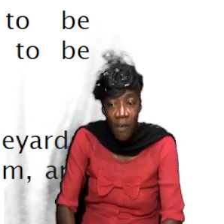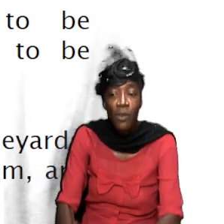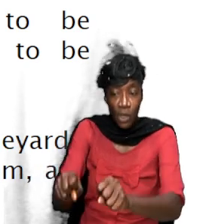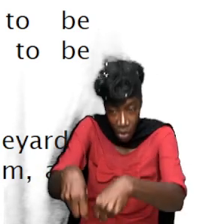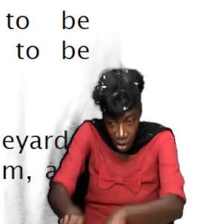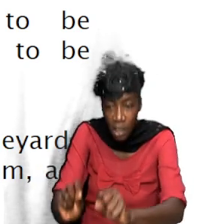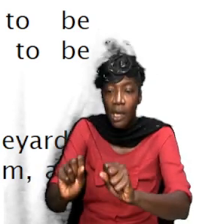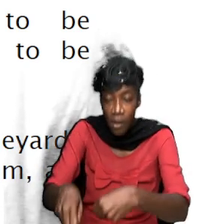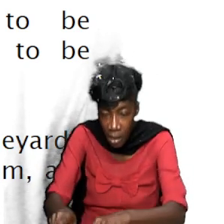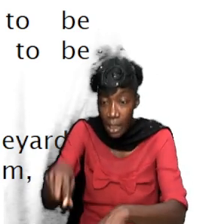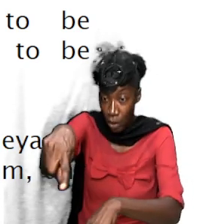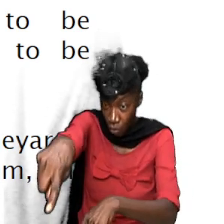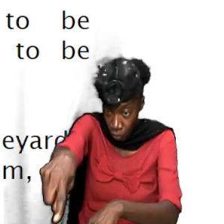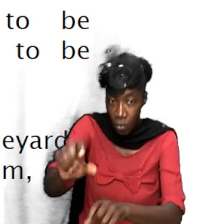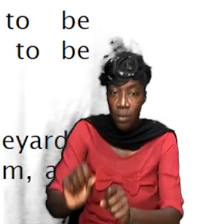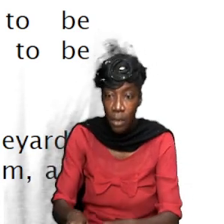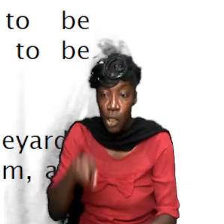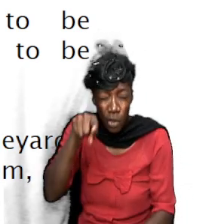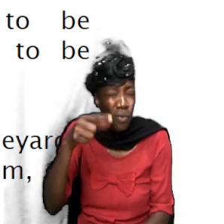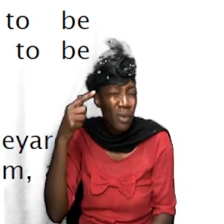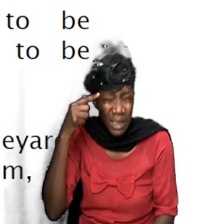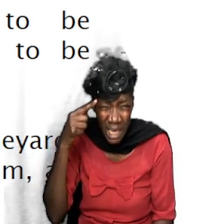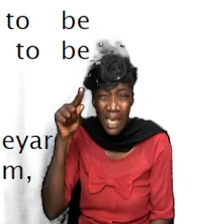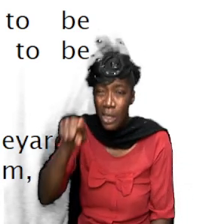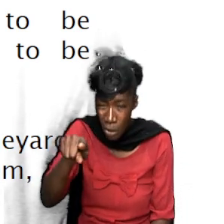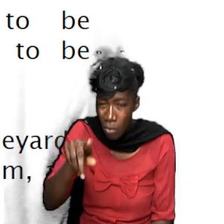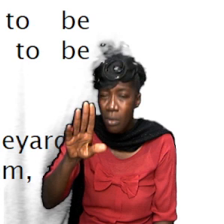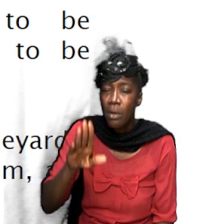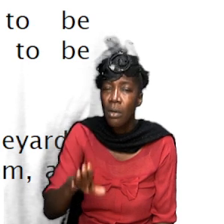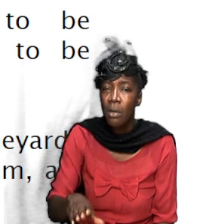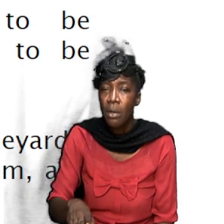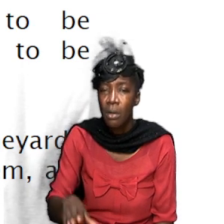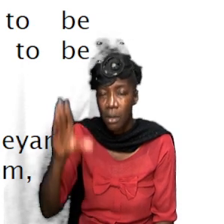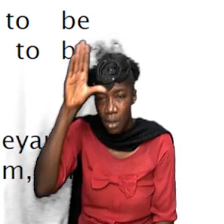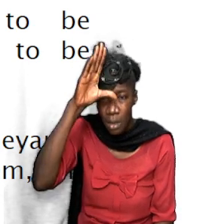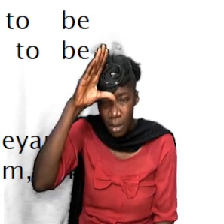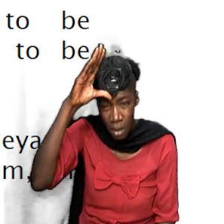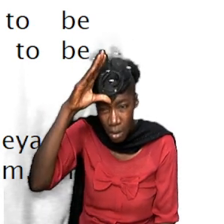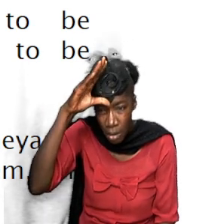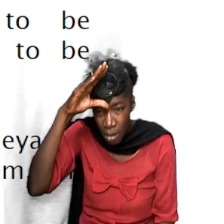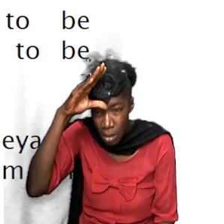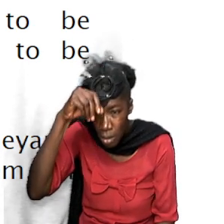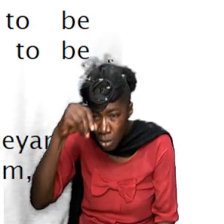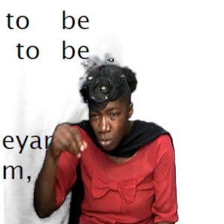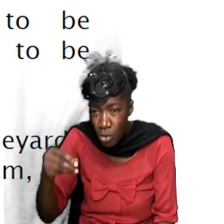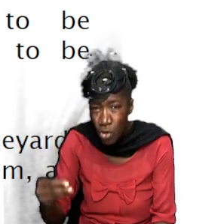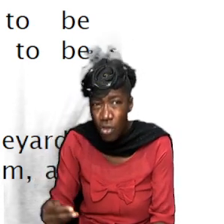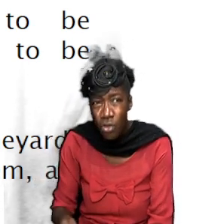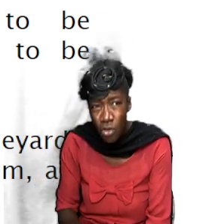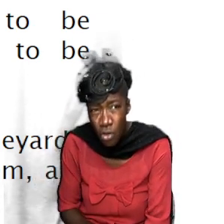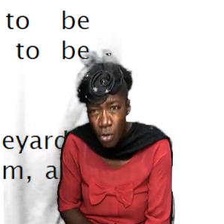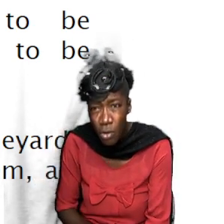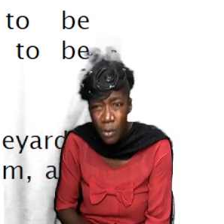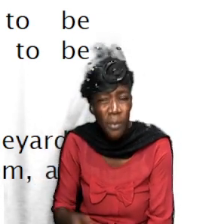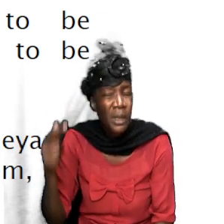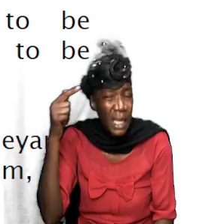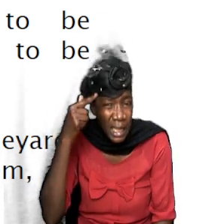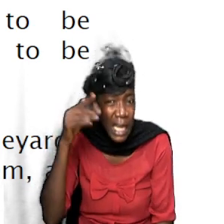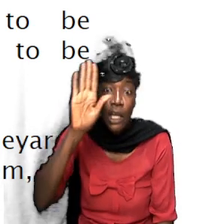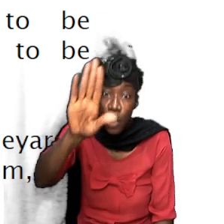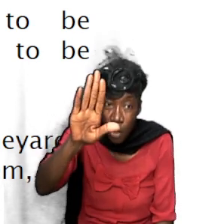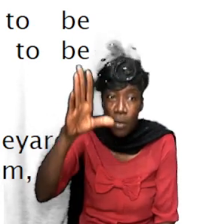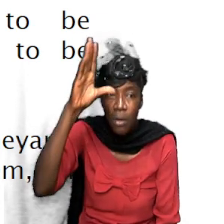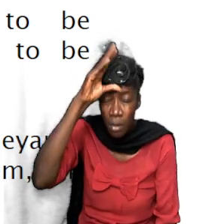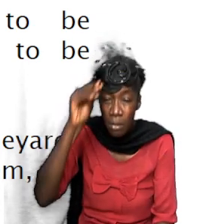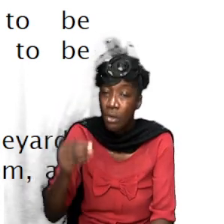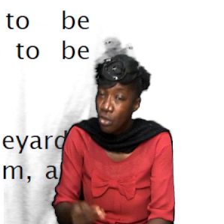Now think about you having a son, because sometimes we read the story and we read it afar off. But think about you having a son.